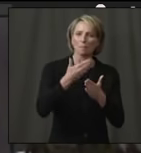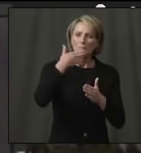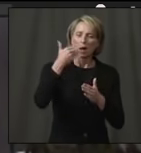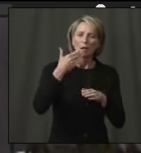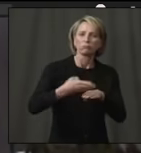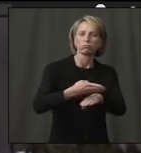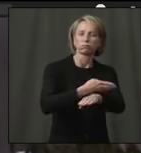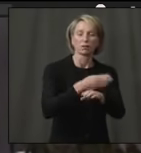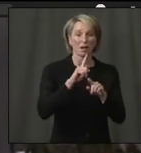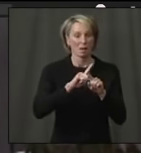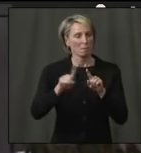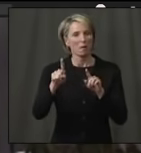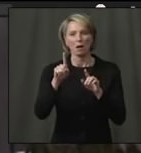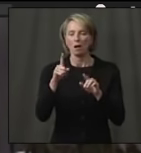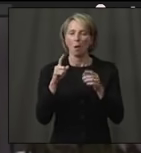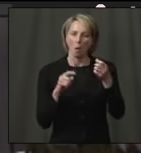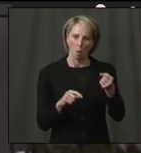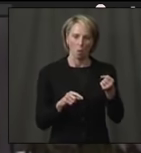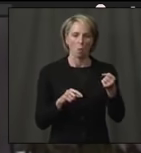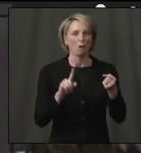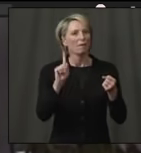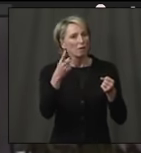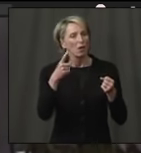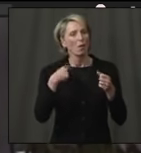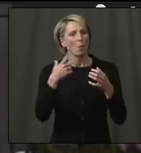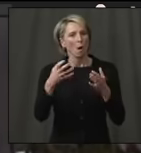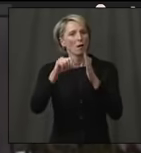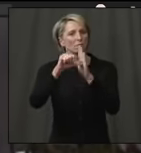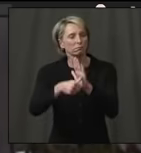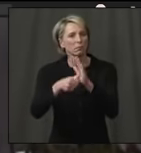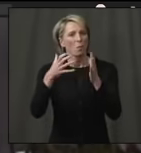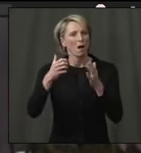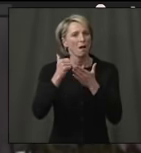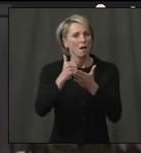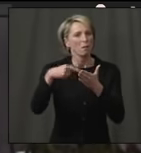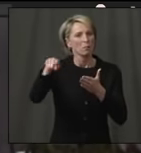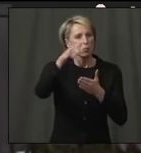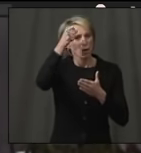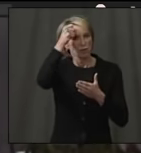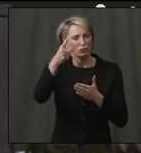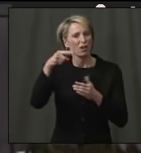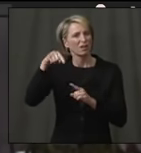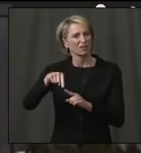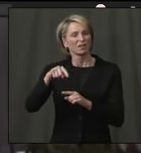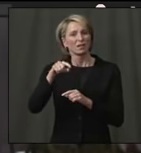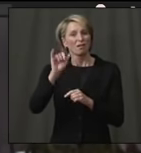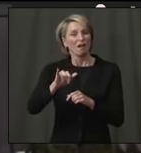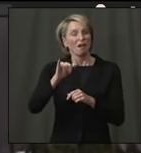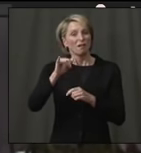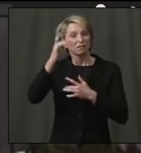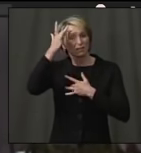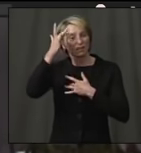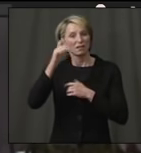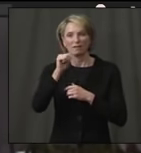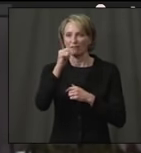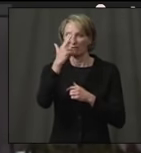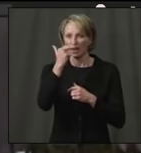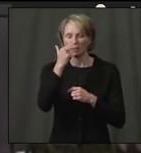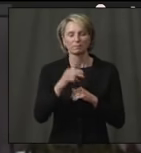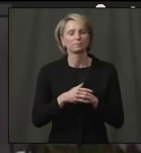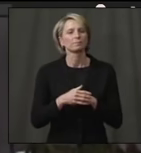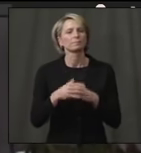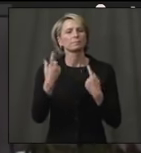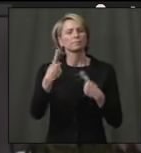the health of all of our citizens here in Connecticut. And back on April 4th, I came home from a Board of Selectmen's